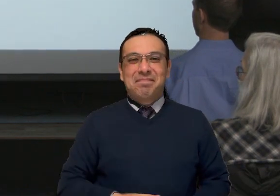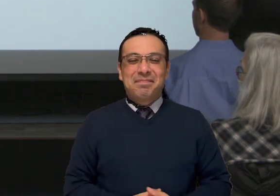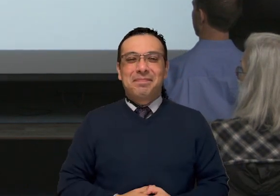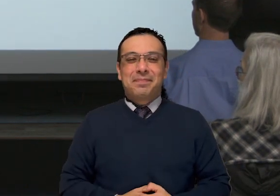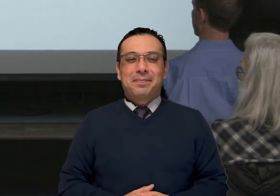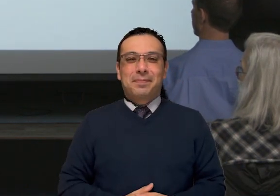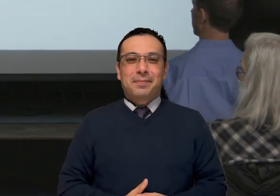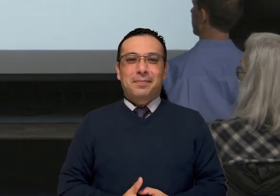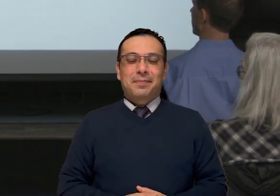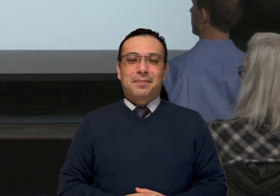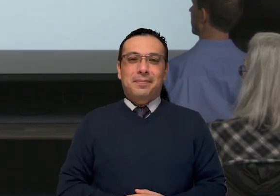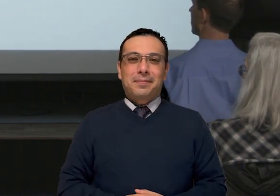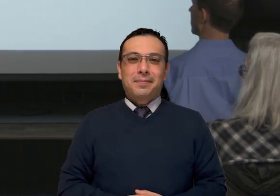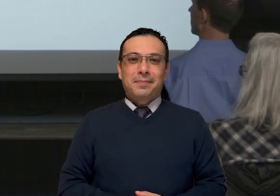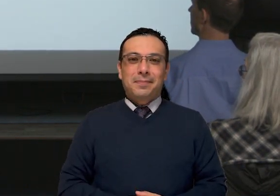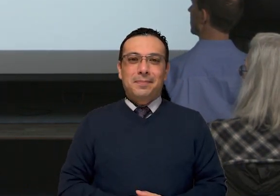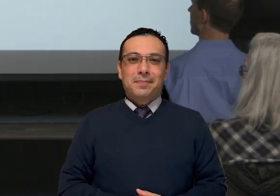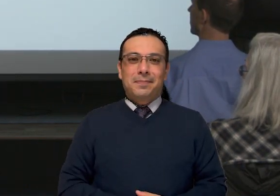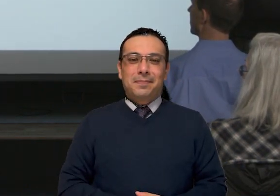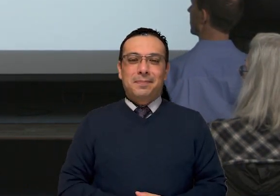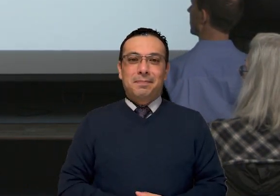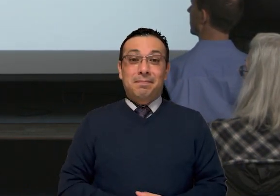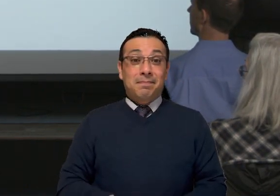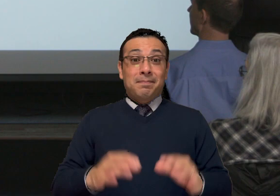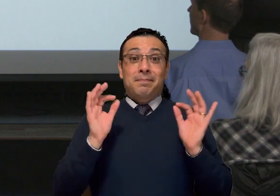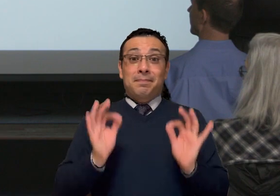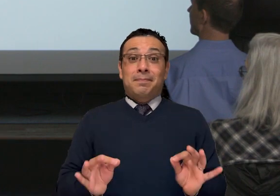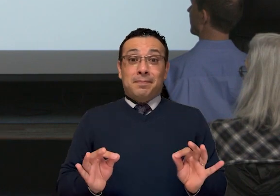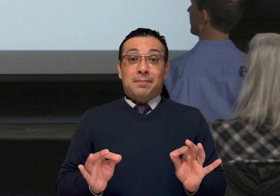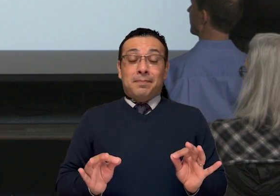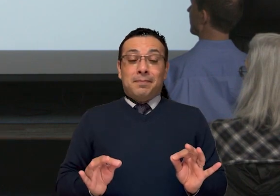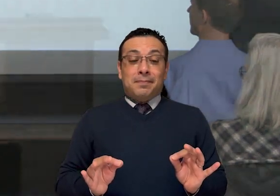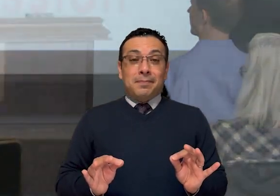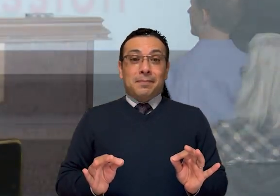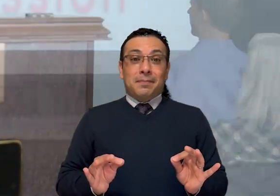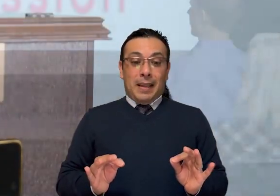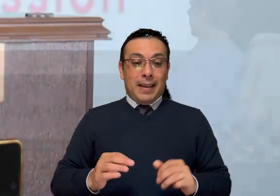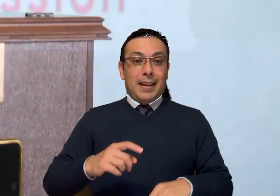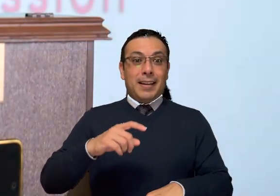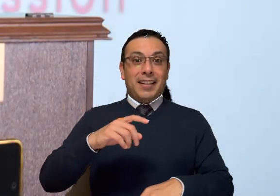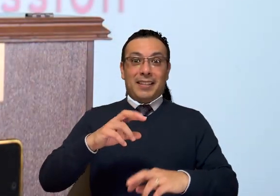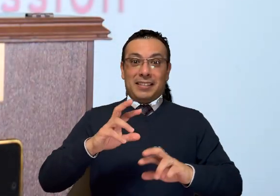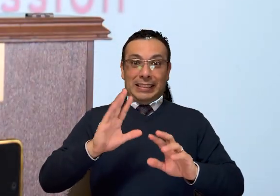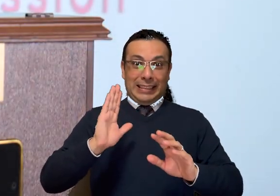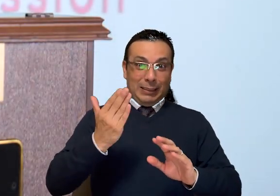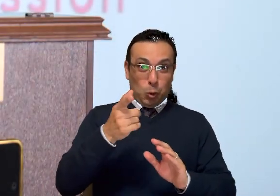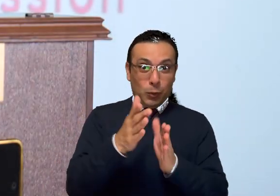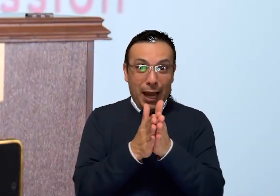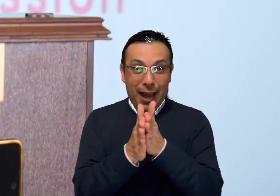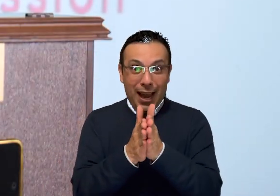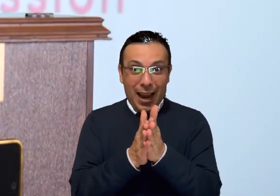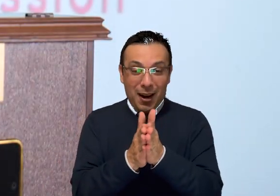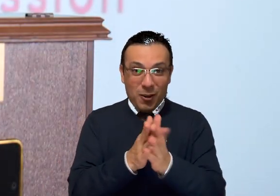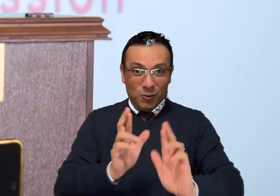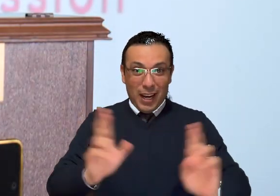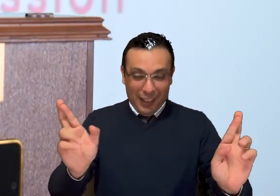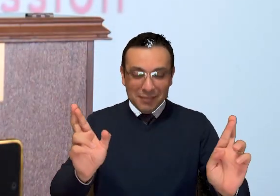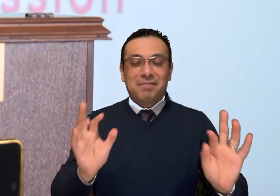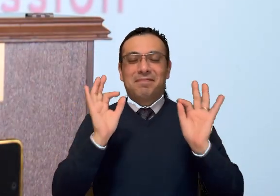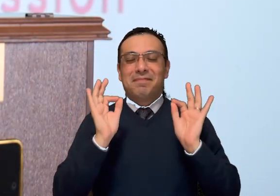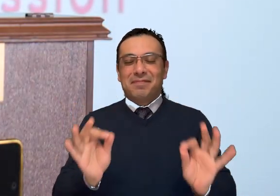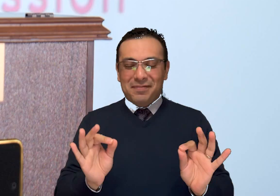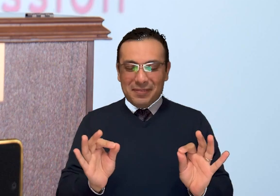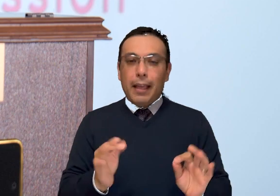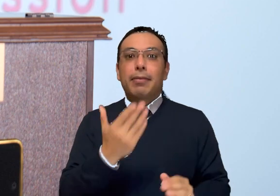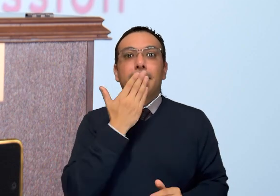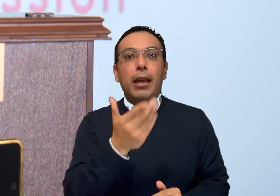All right, so now I guess it's the time that you've all been waiting for. I do thank you for your interest and patience during the presentation, but